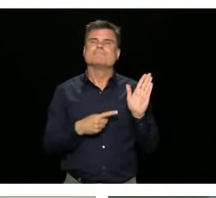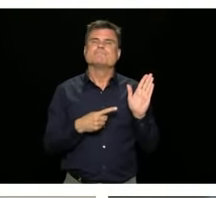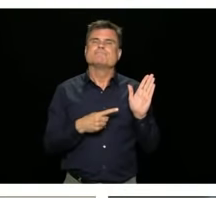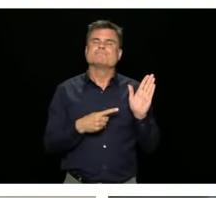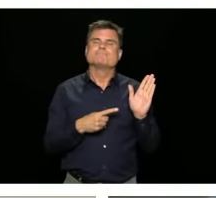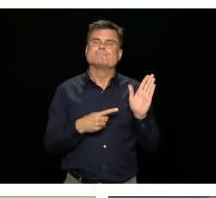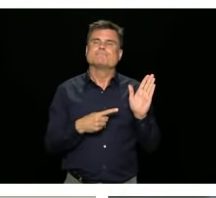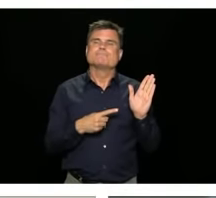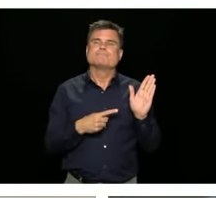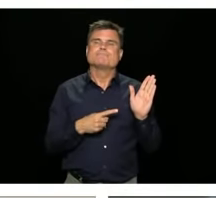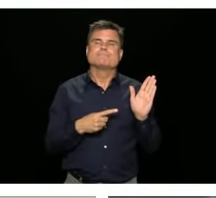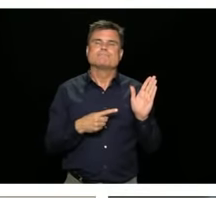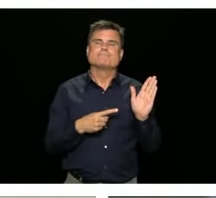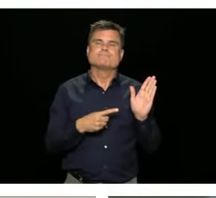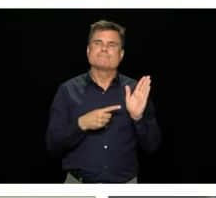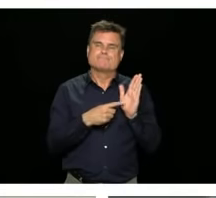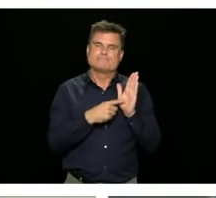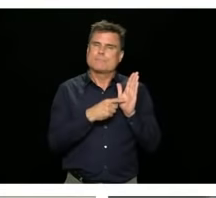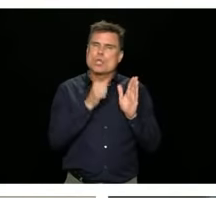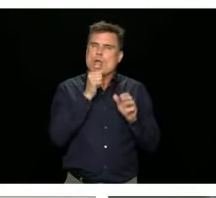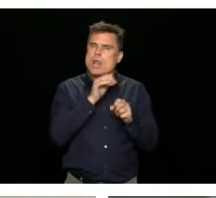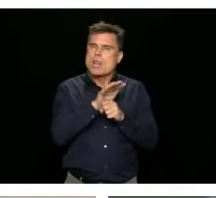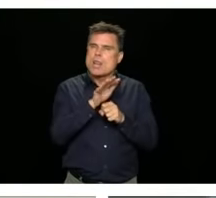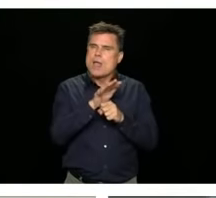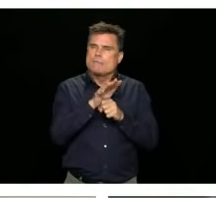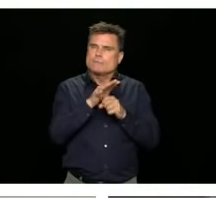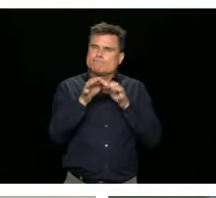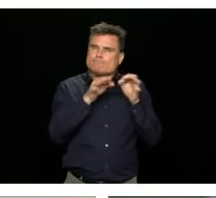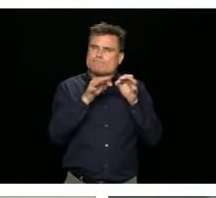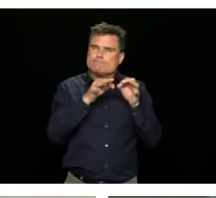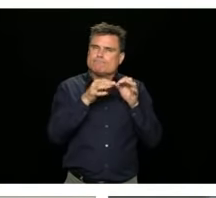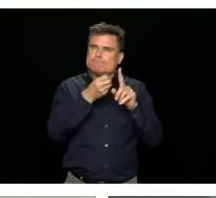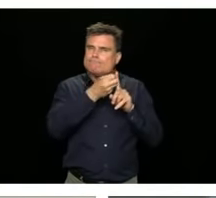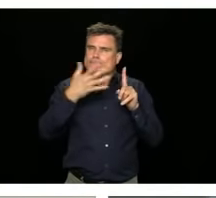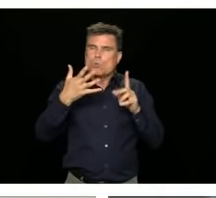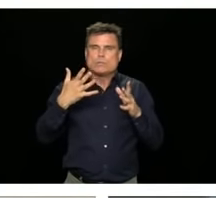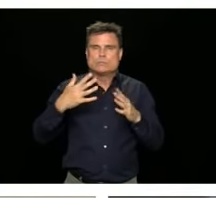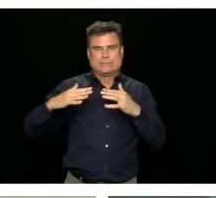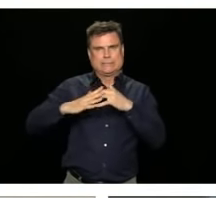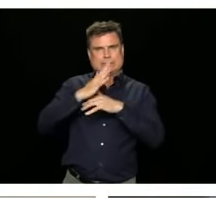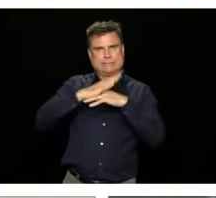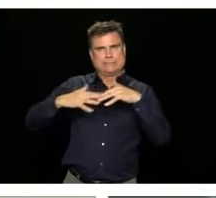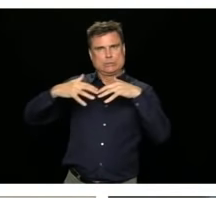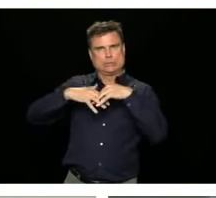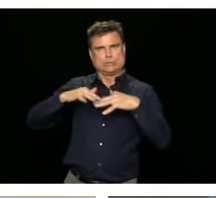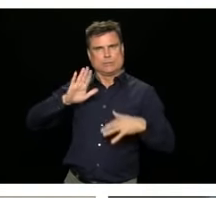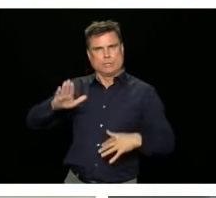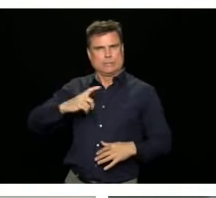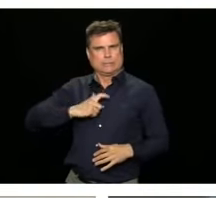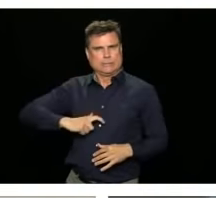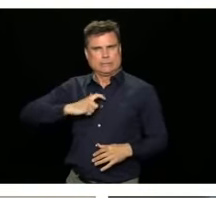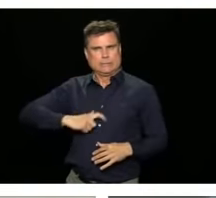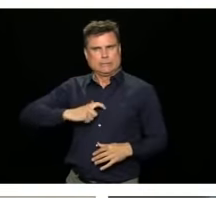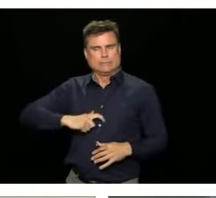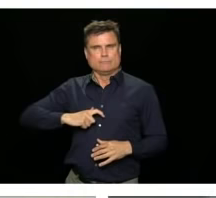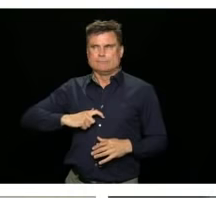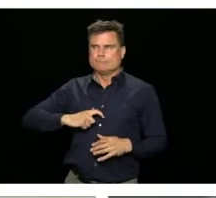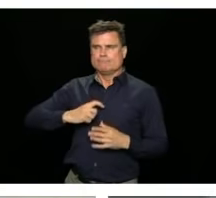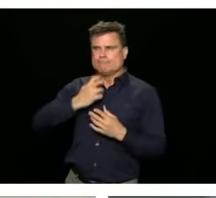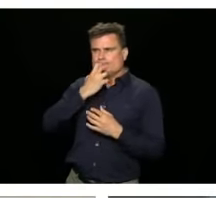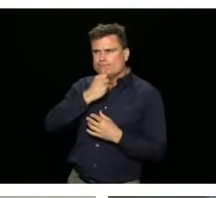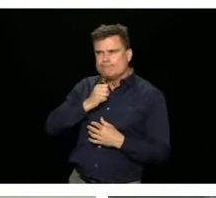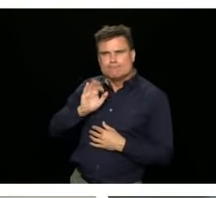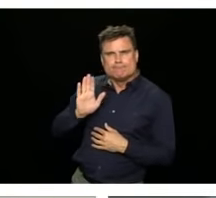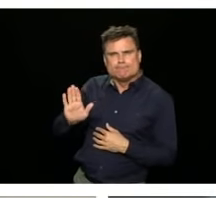forward is taking place, as I understand it. And we are there are considerations about how to best